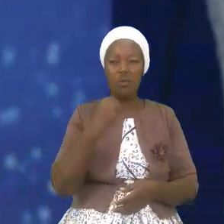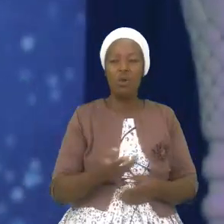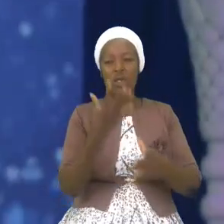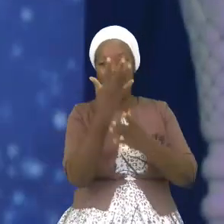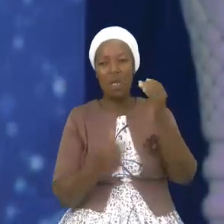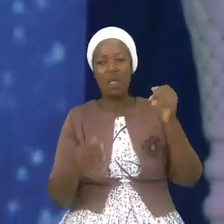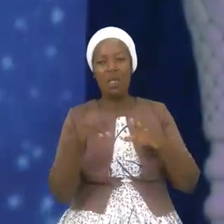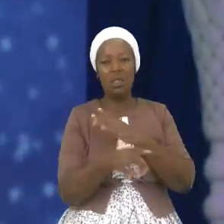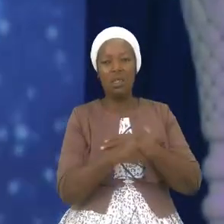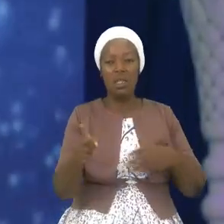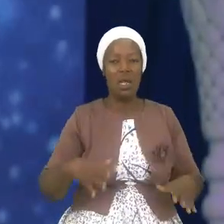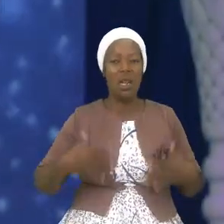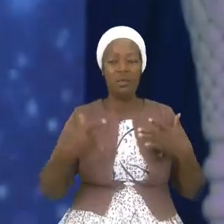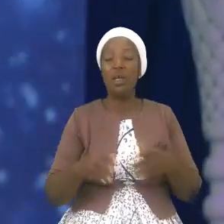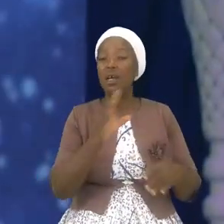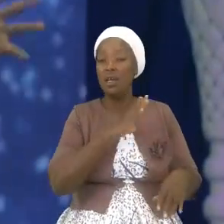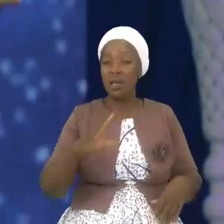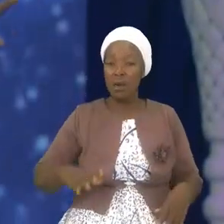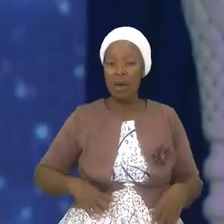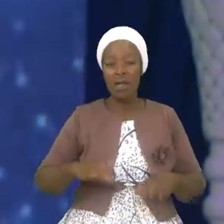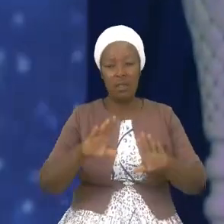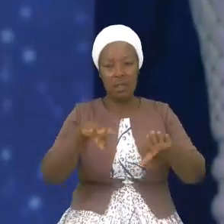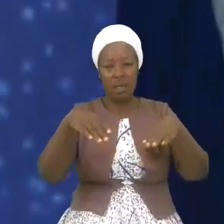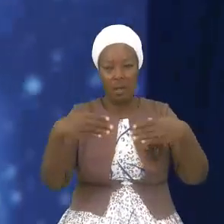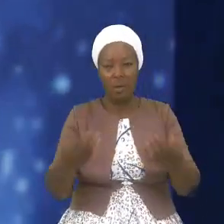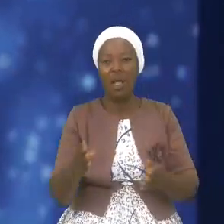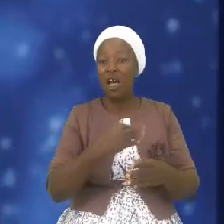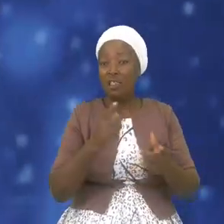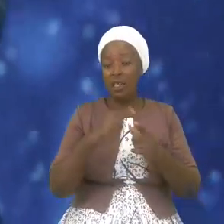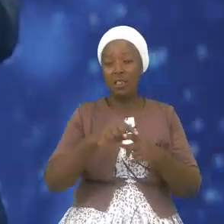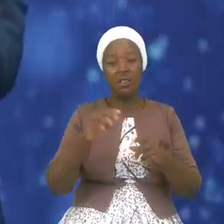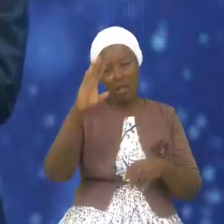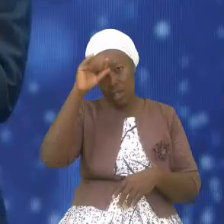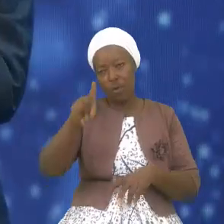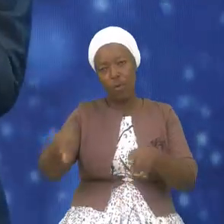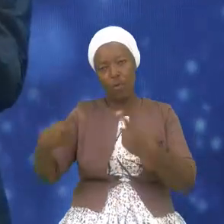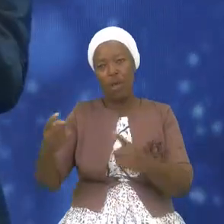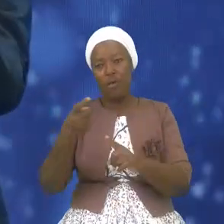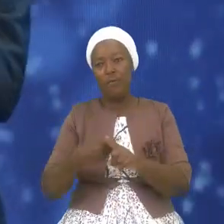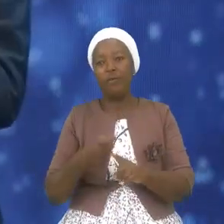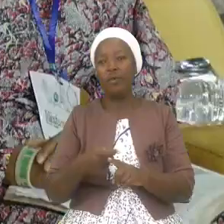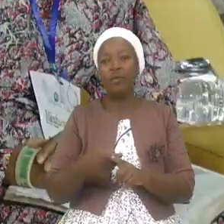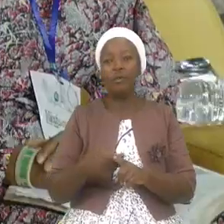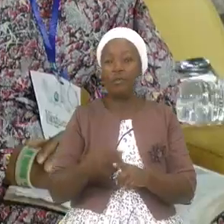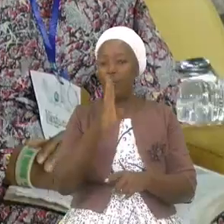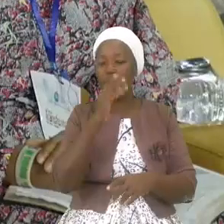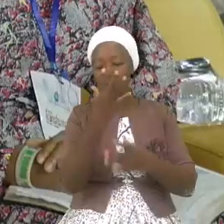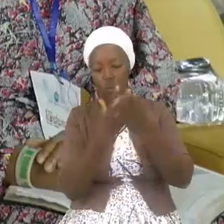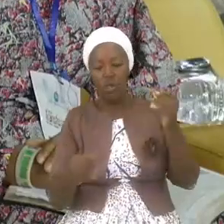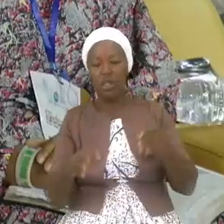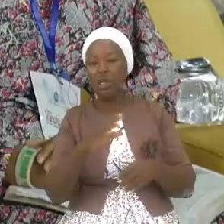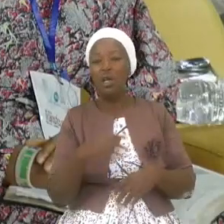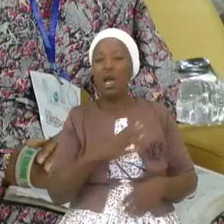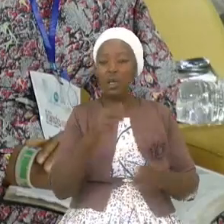And they went from being wanting unto being worthy. That's what the Lord can do for you today. That when